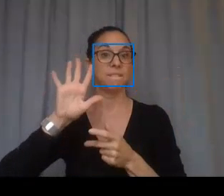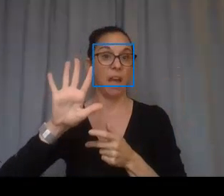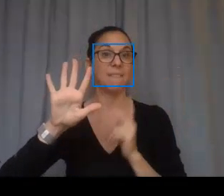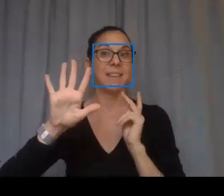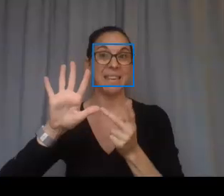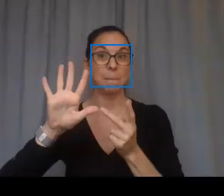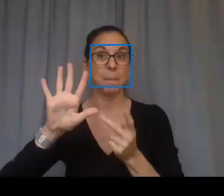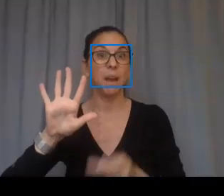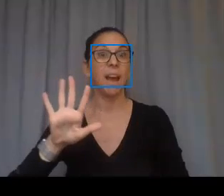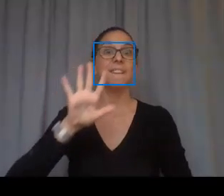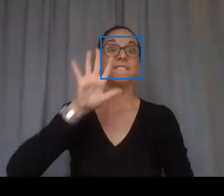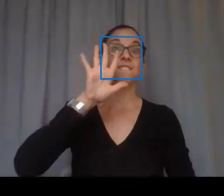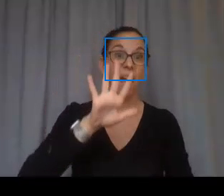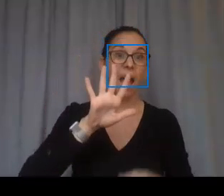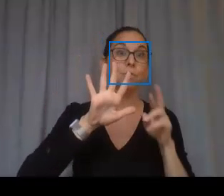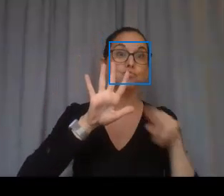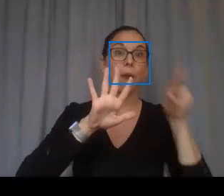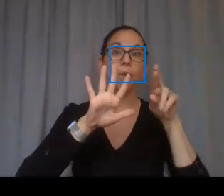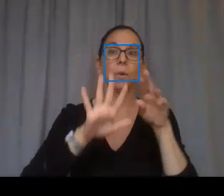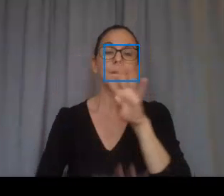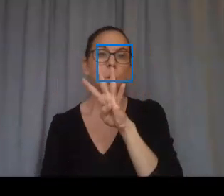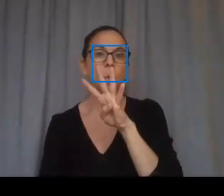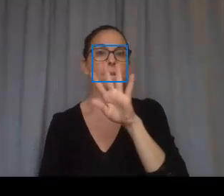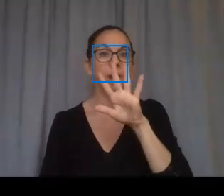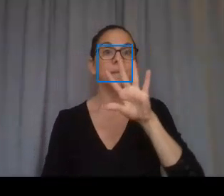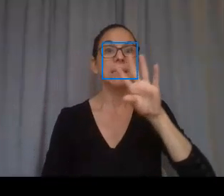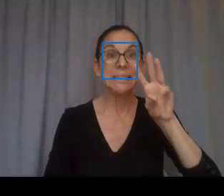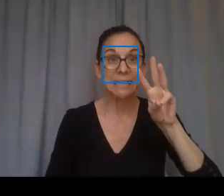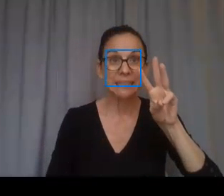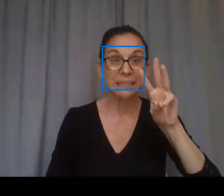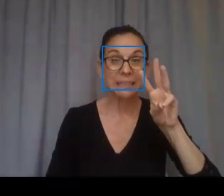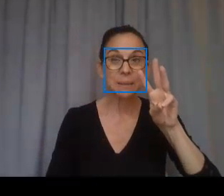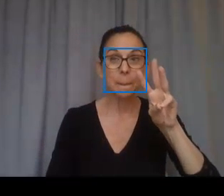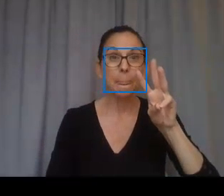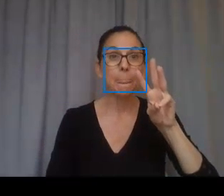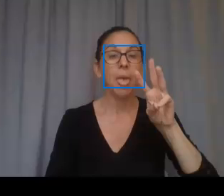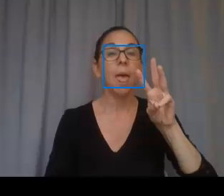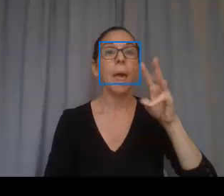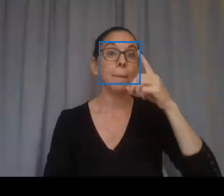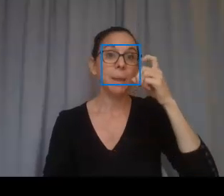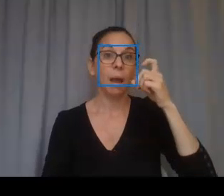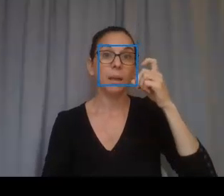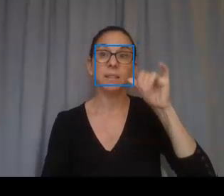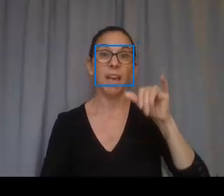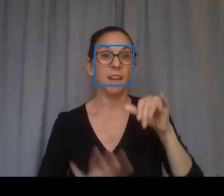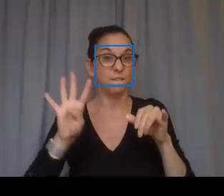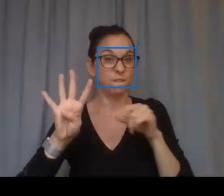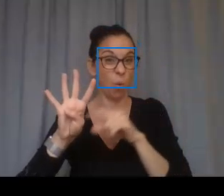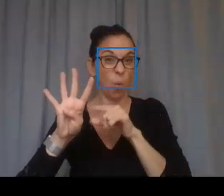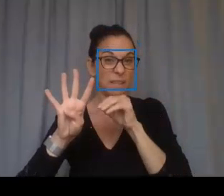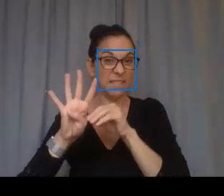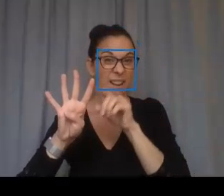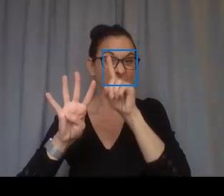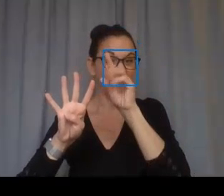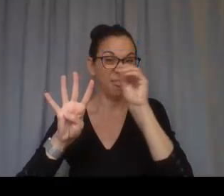So this would become 456. And because it's the 4 is in the thousands place, we need to maintain